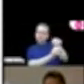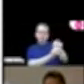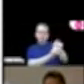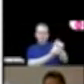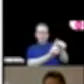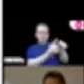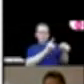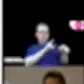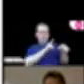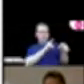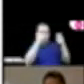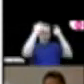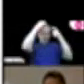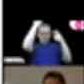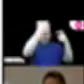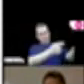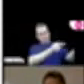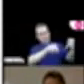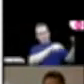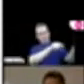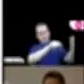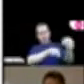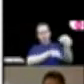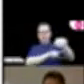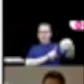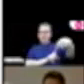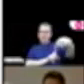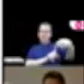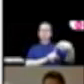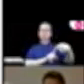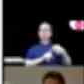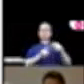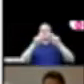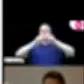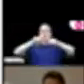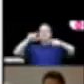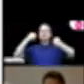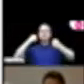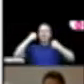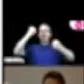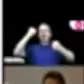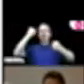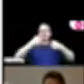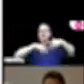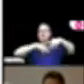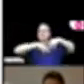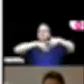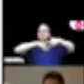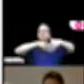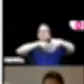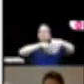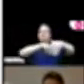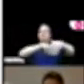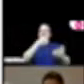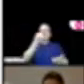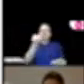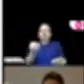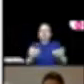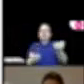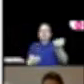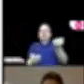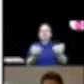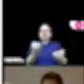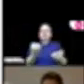Then on the banner here, I have the Movement for Justice, which is a